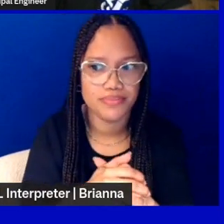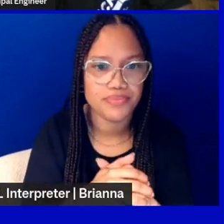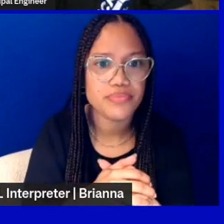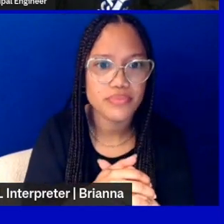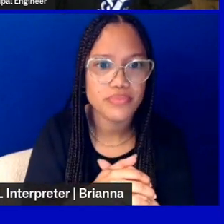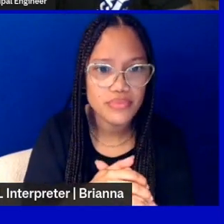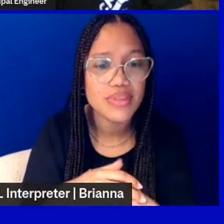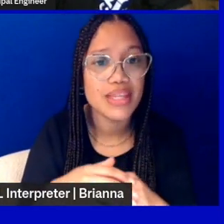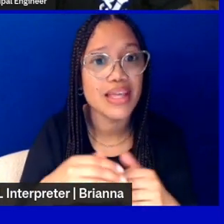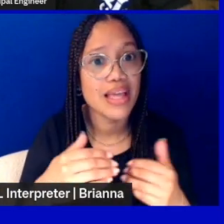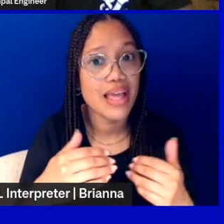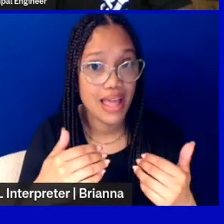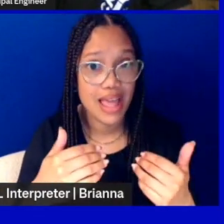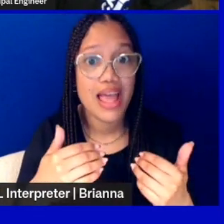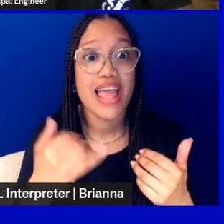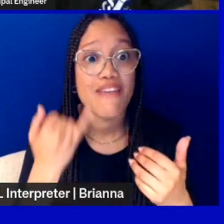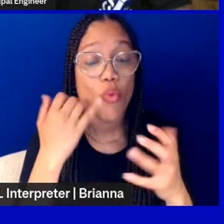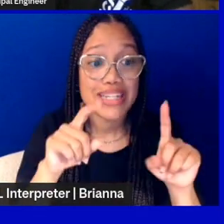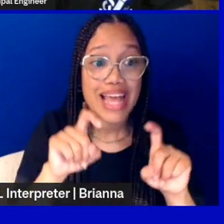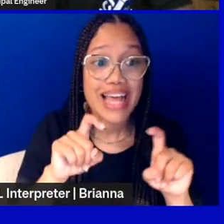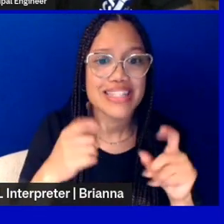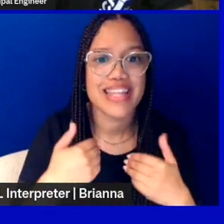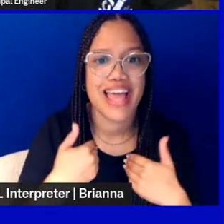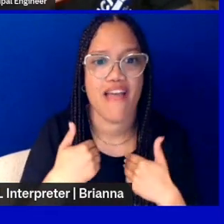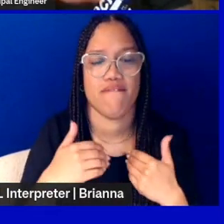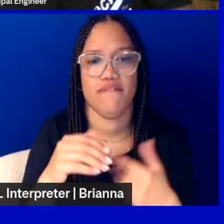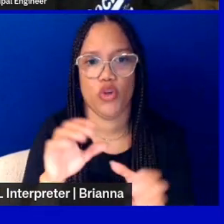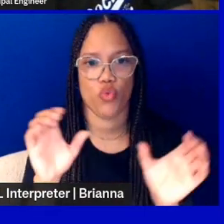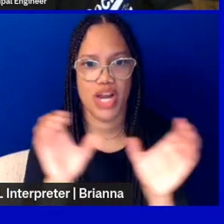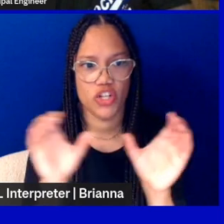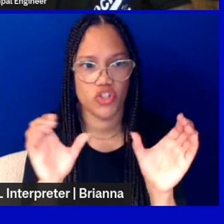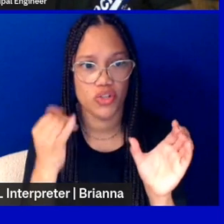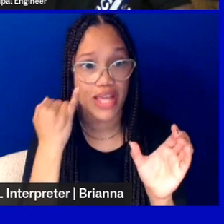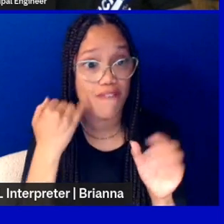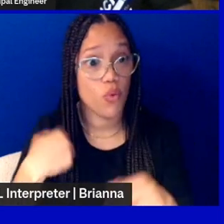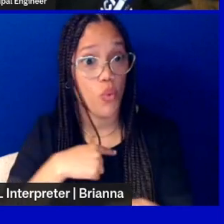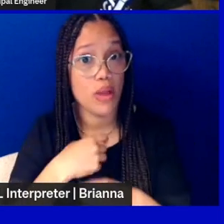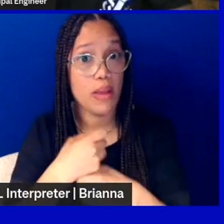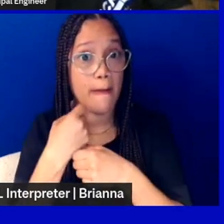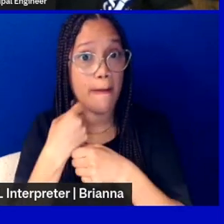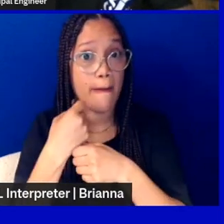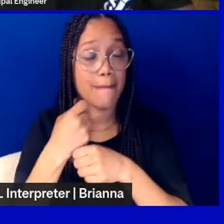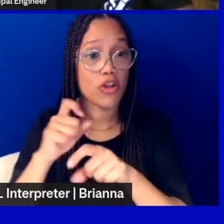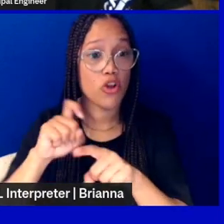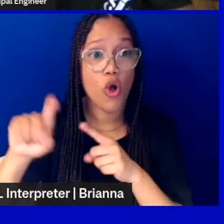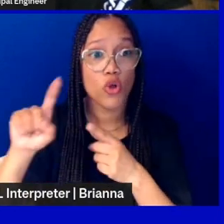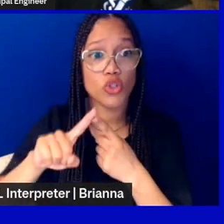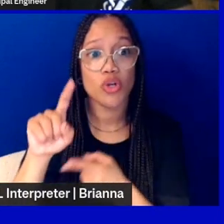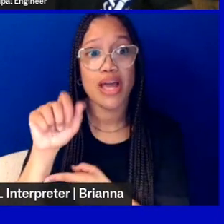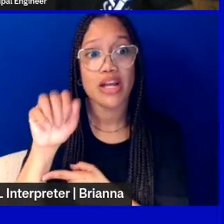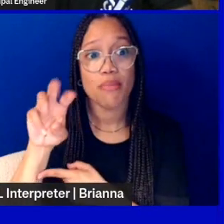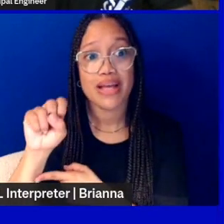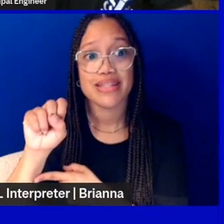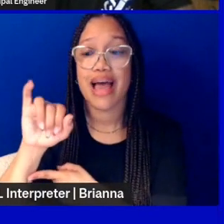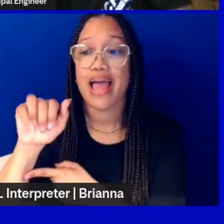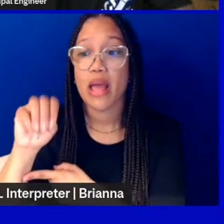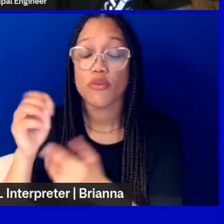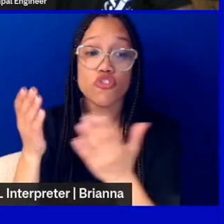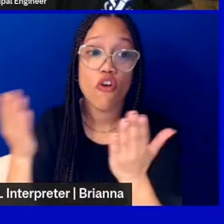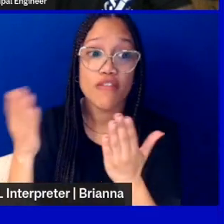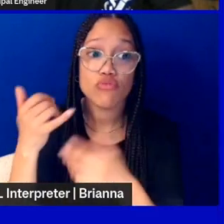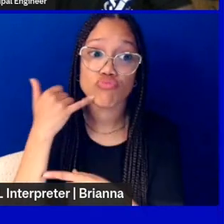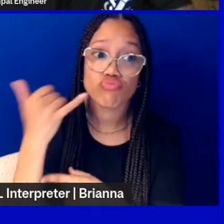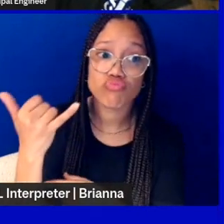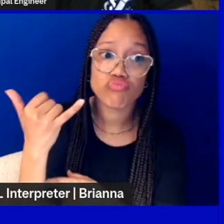I generate some temporary credentials, it will go and make call to the AWS IAM service and